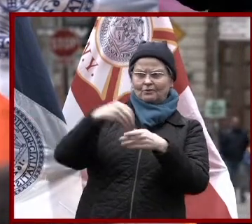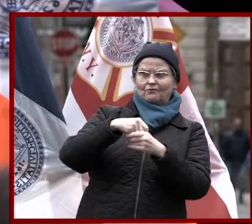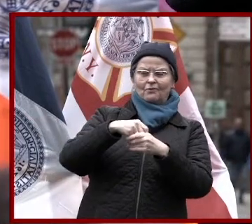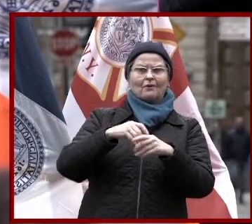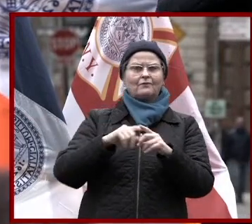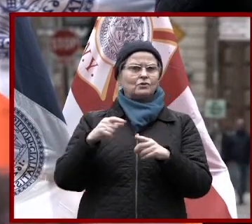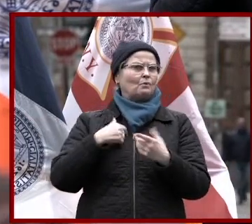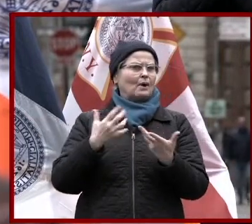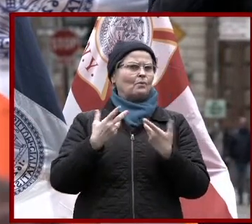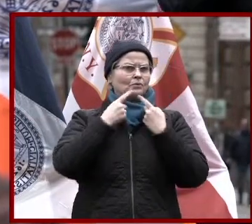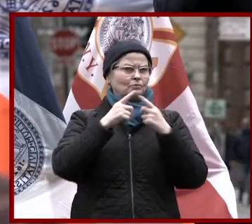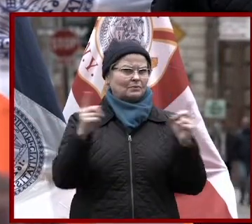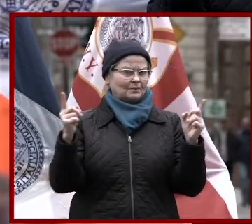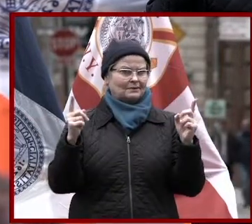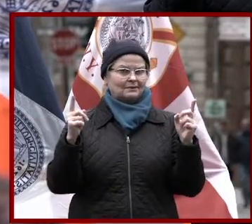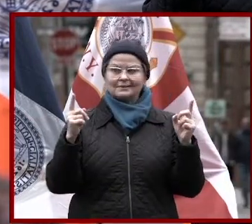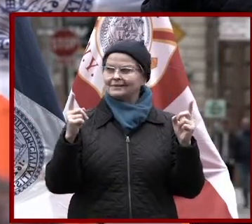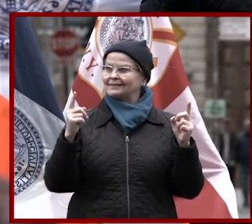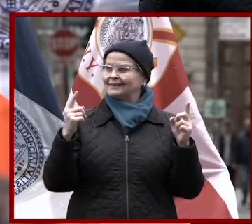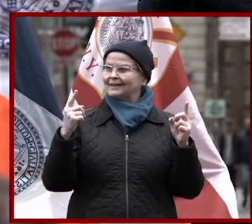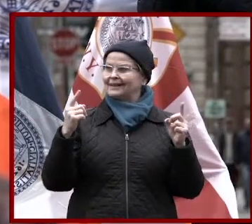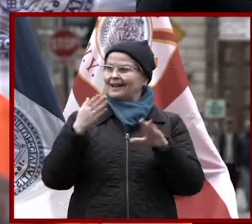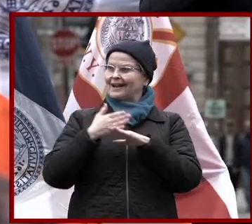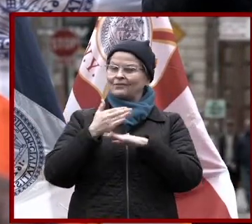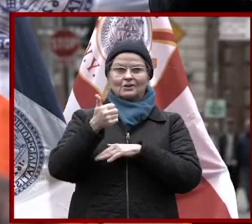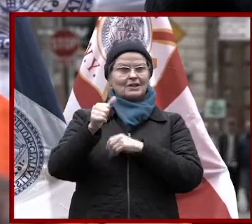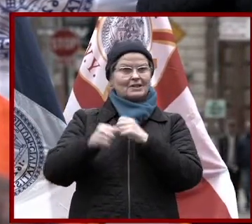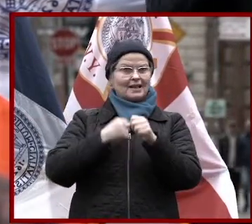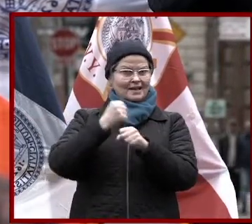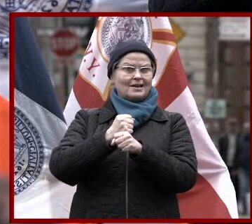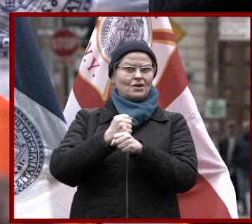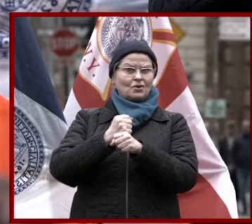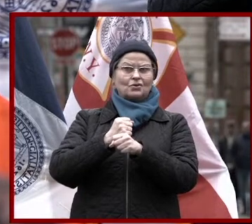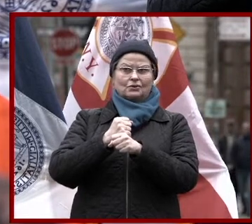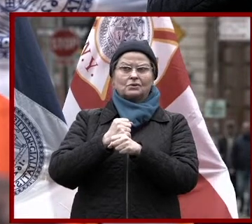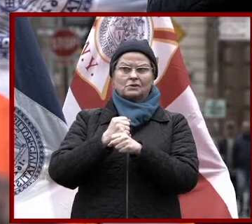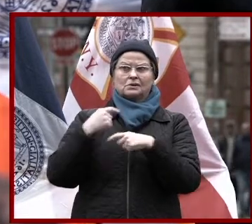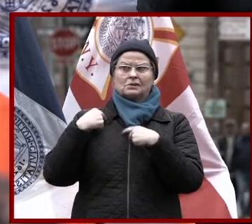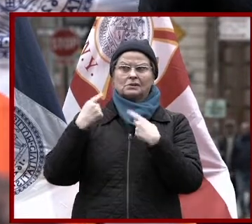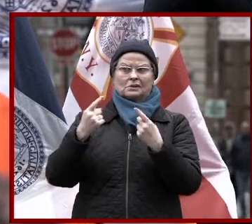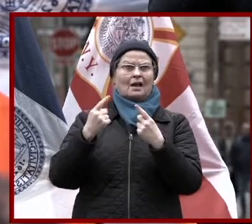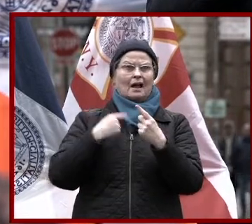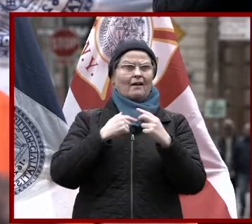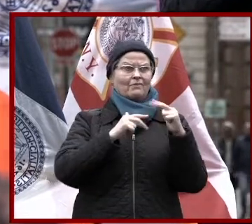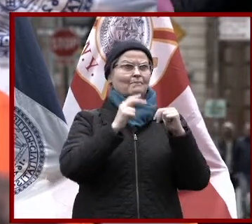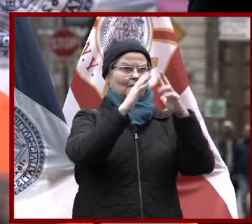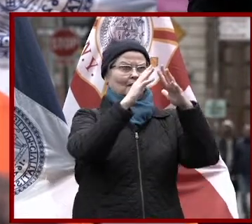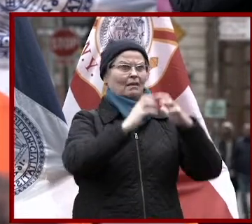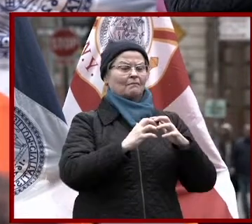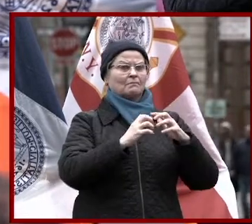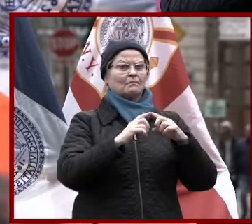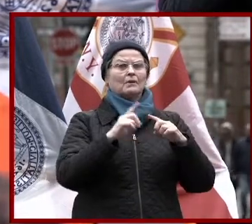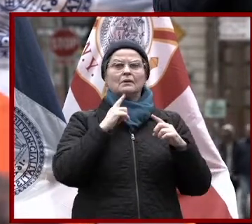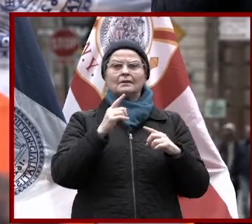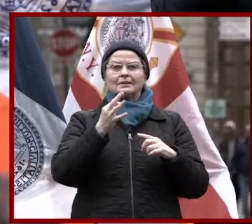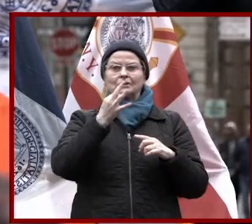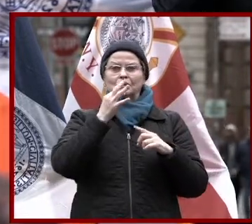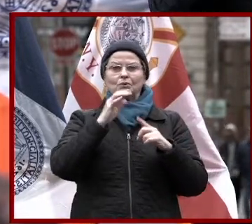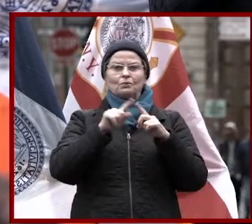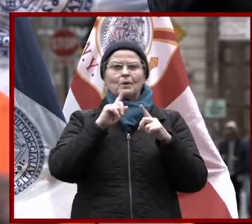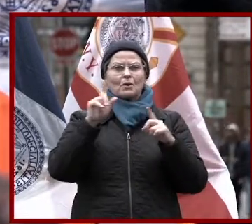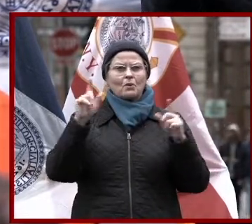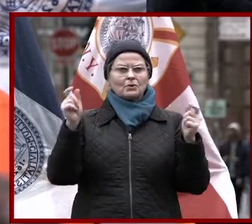to announce, on the 10th anniversary of the building collapse, that we're going to have a rally